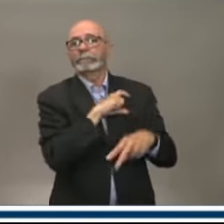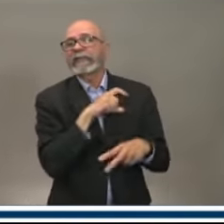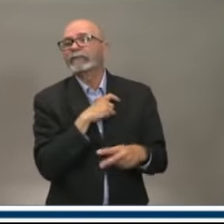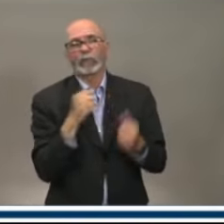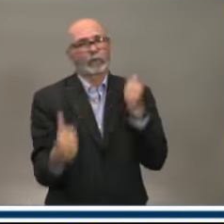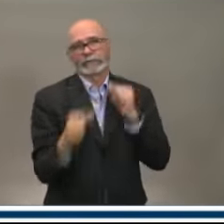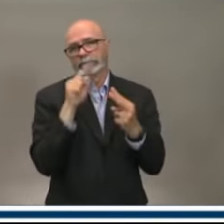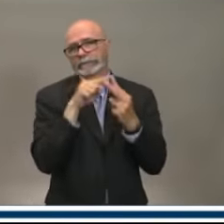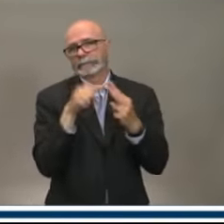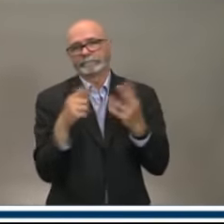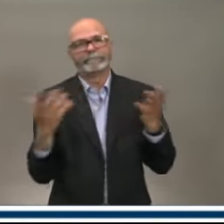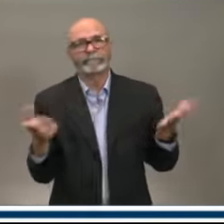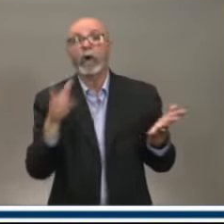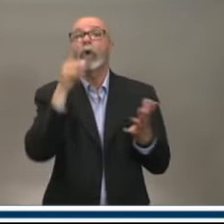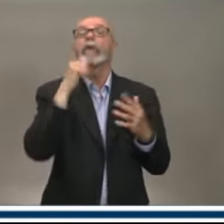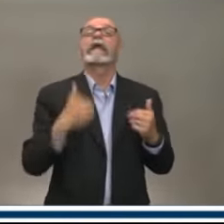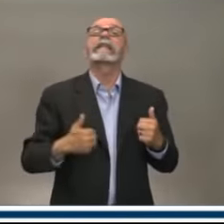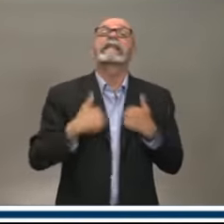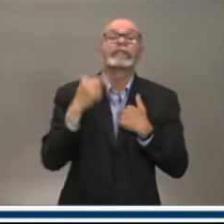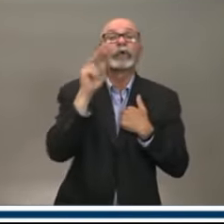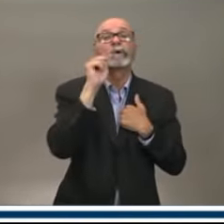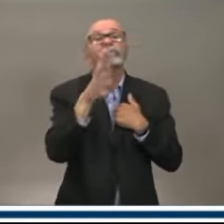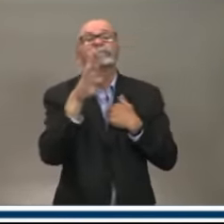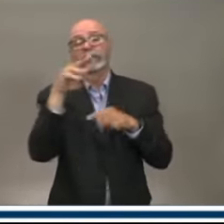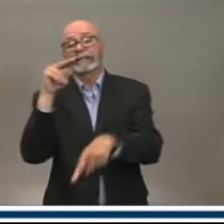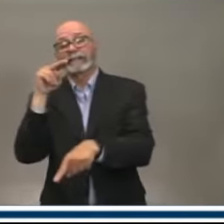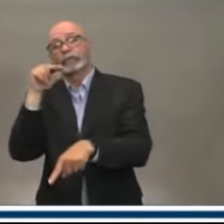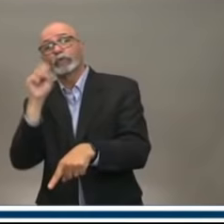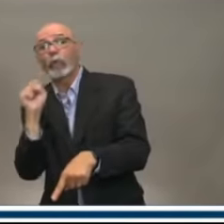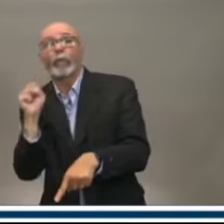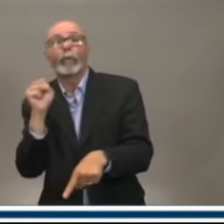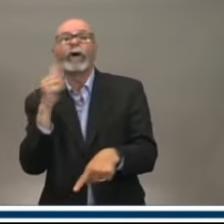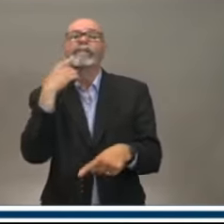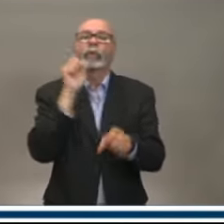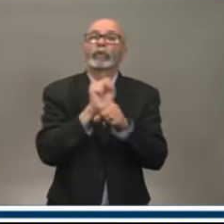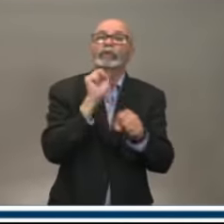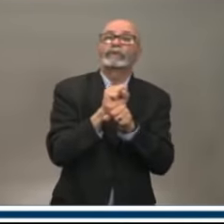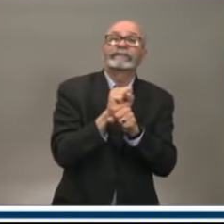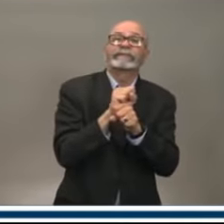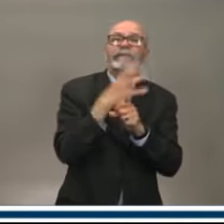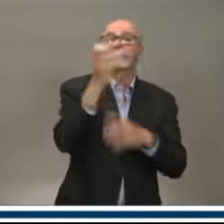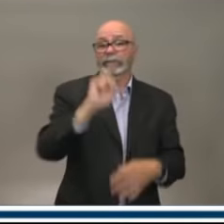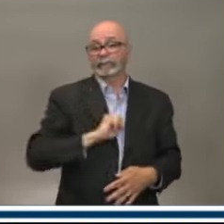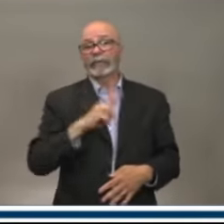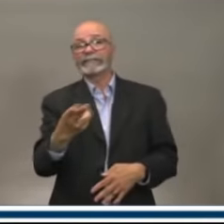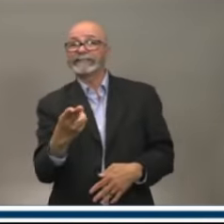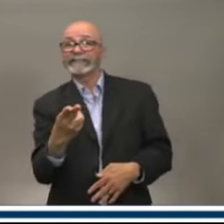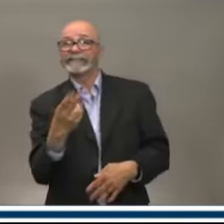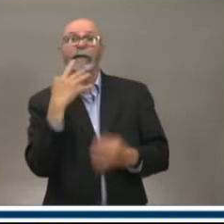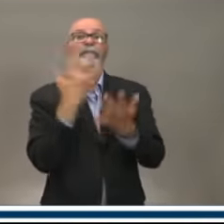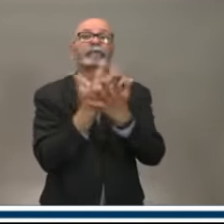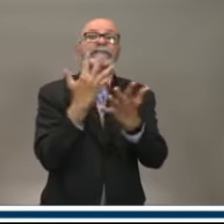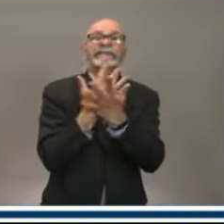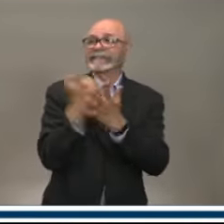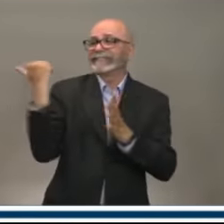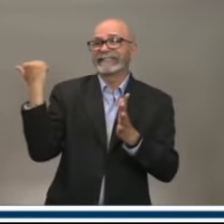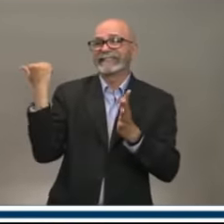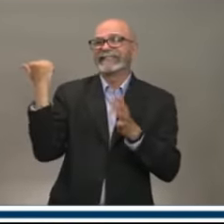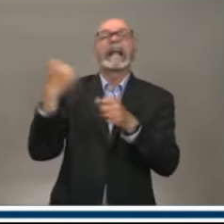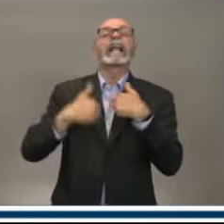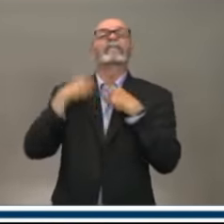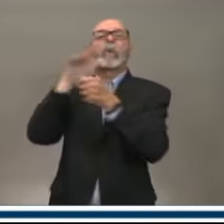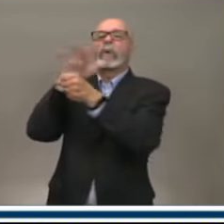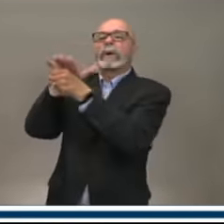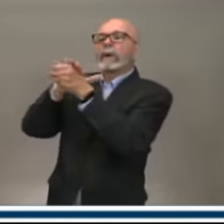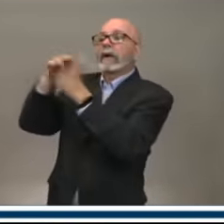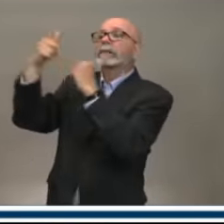Nova Scotia. As you know, in Spring Hill, there would be a lot of people working in the federal penitentiary who live in and around the Moncton area. There are